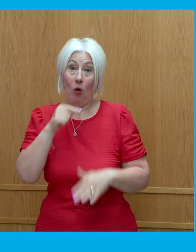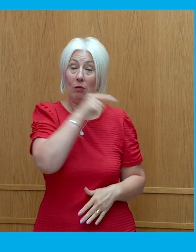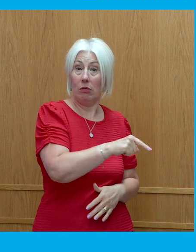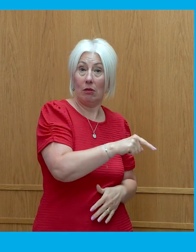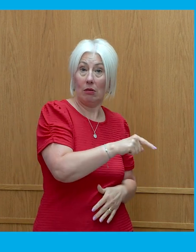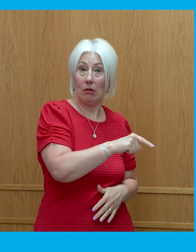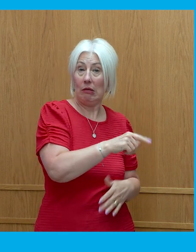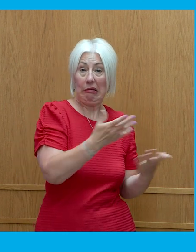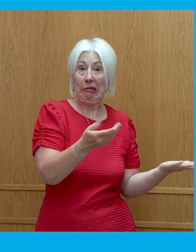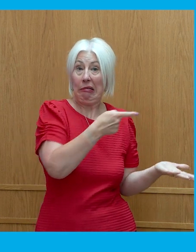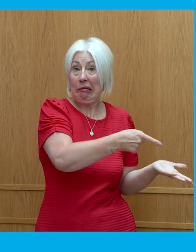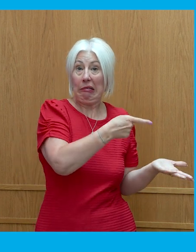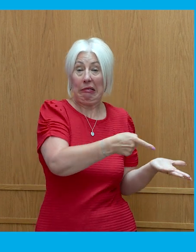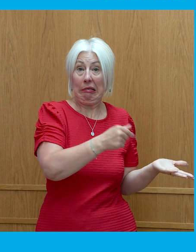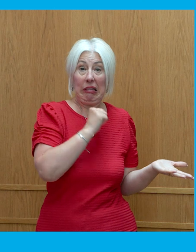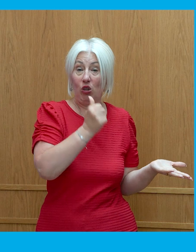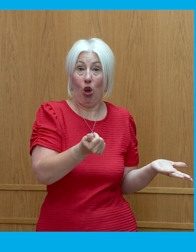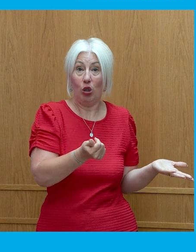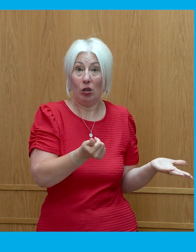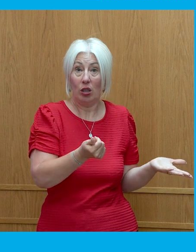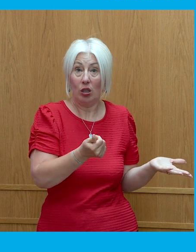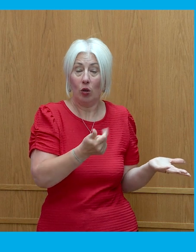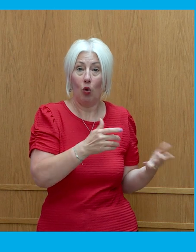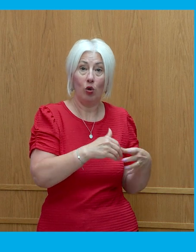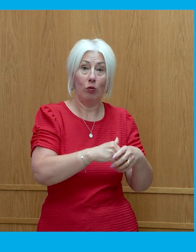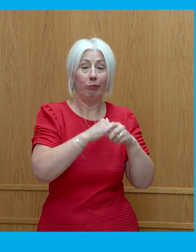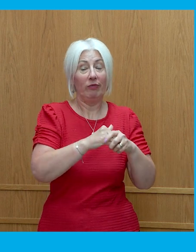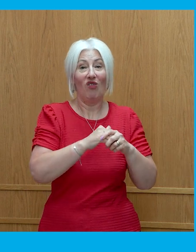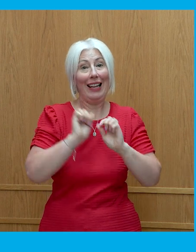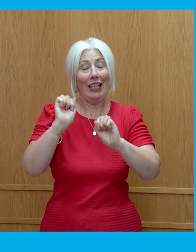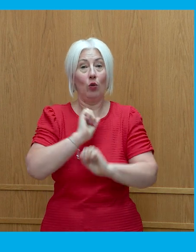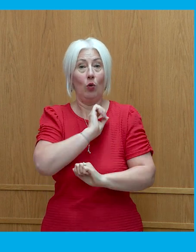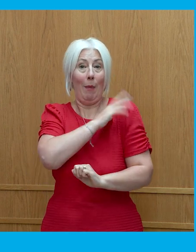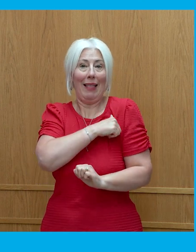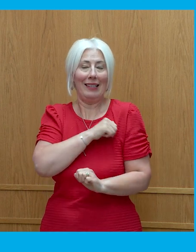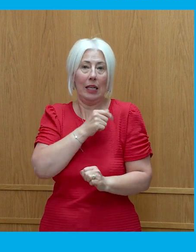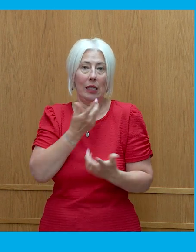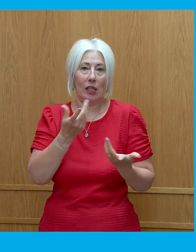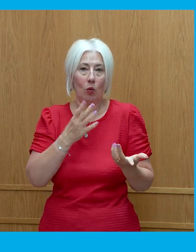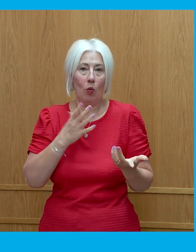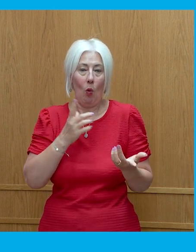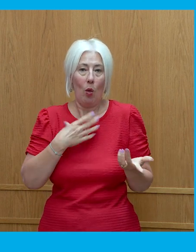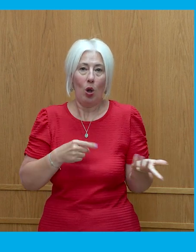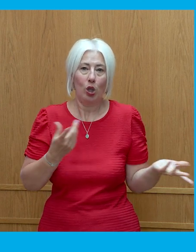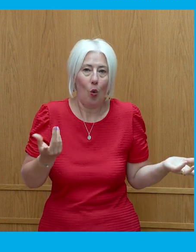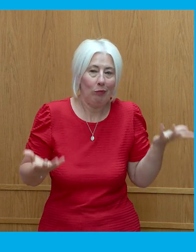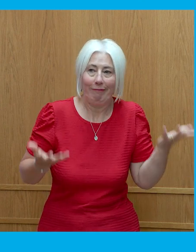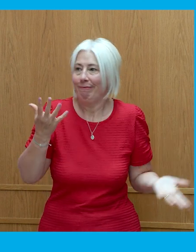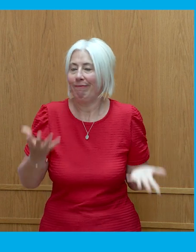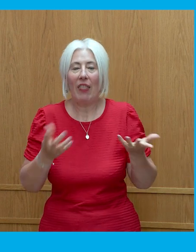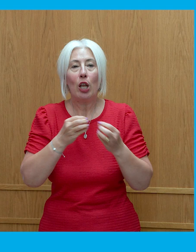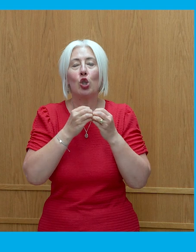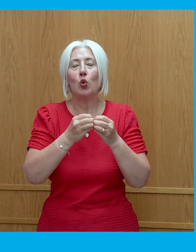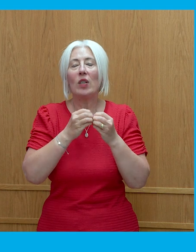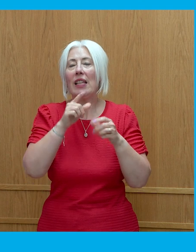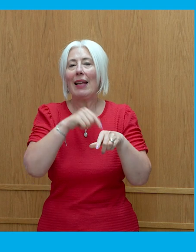is not like Donald Trump is going to be a friend to the Palestinians in the way they wanted. So I think that the sense that I got